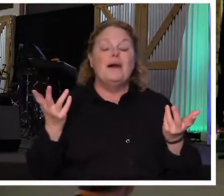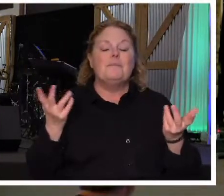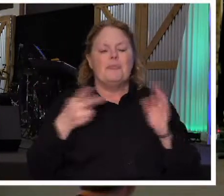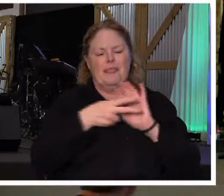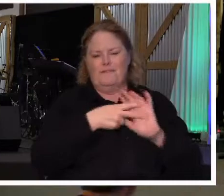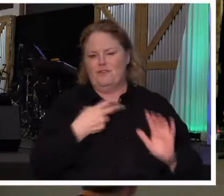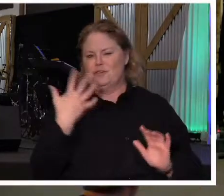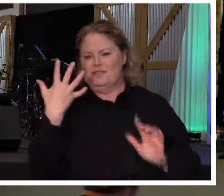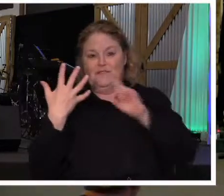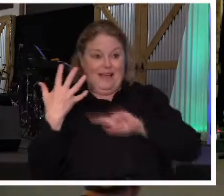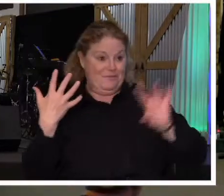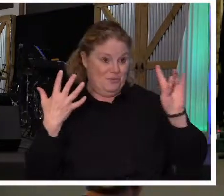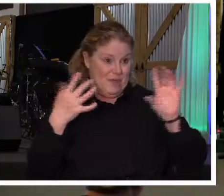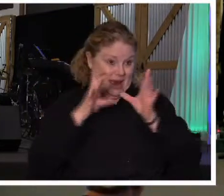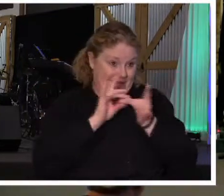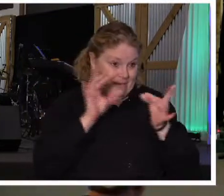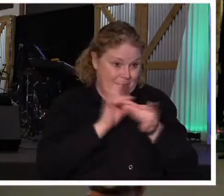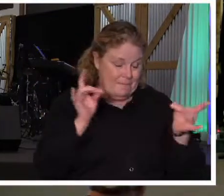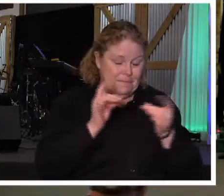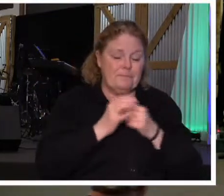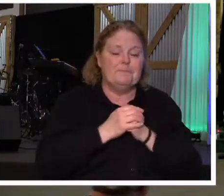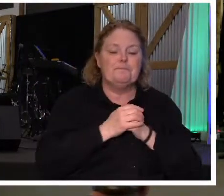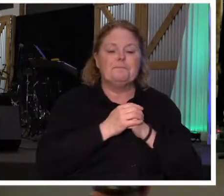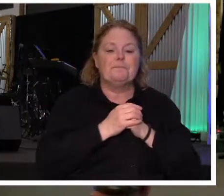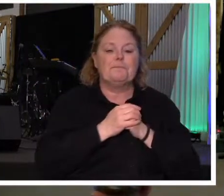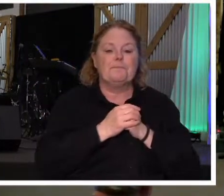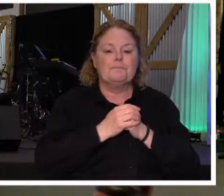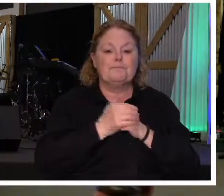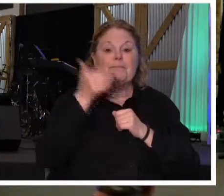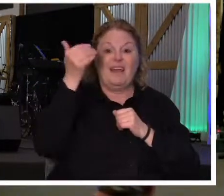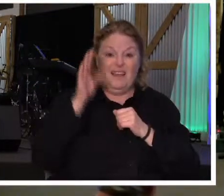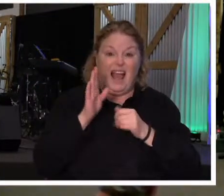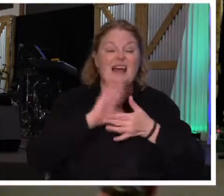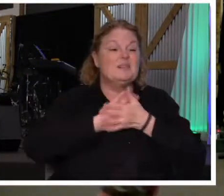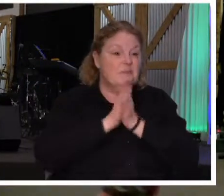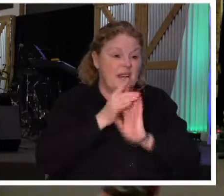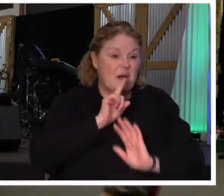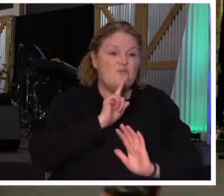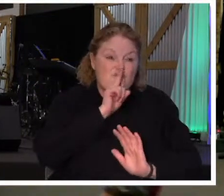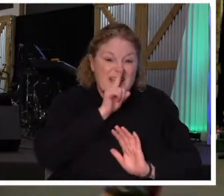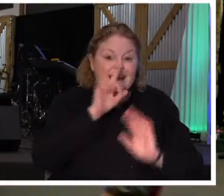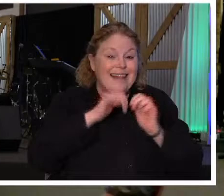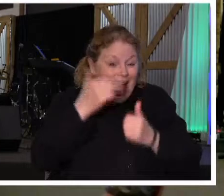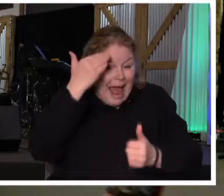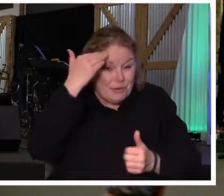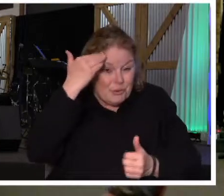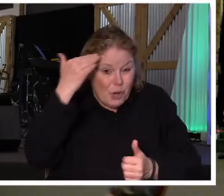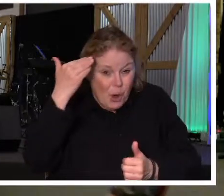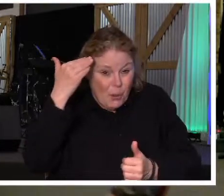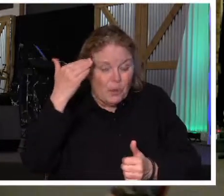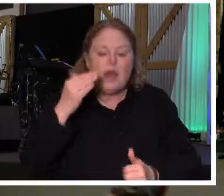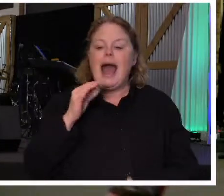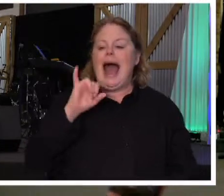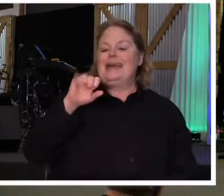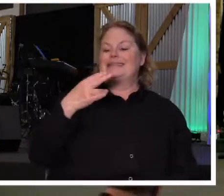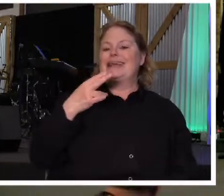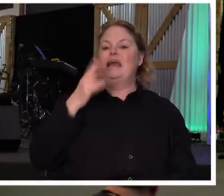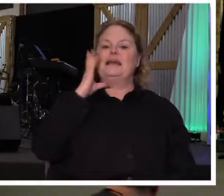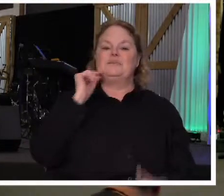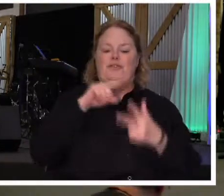verses 5 through 8. And here's how you can know that God has become a reality in your life, because what Isaiah experienced was three